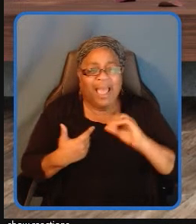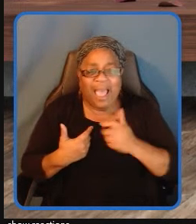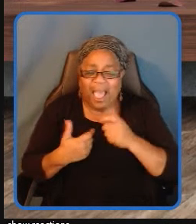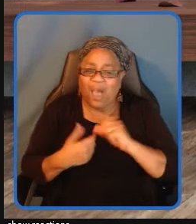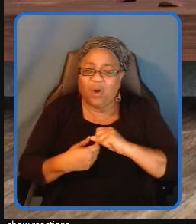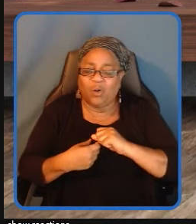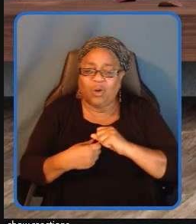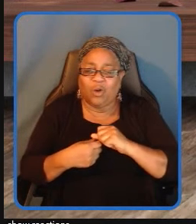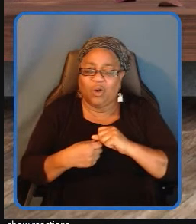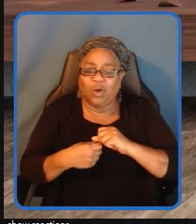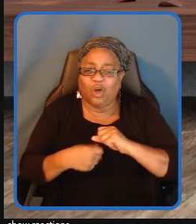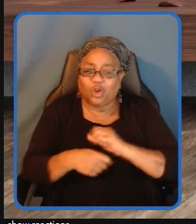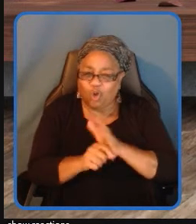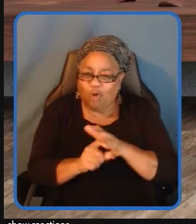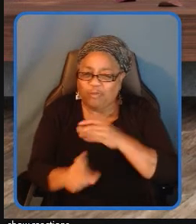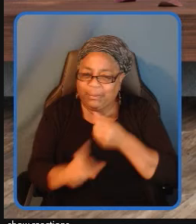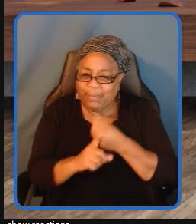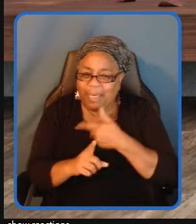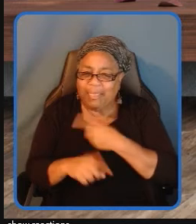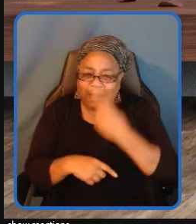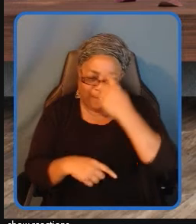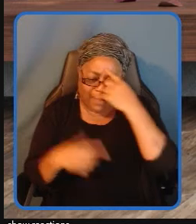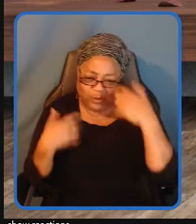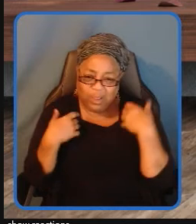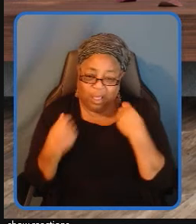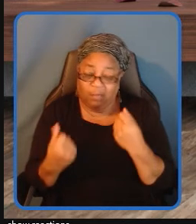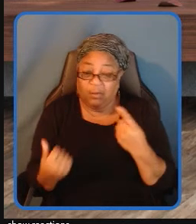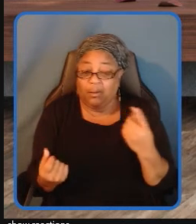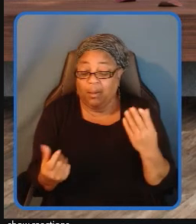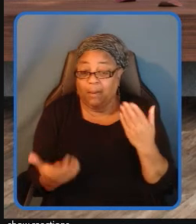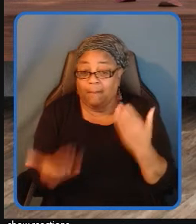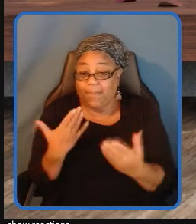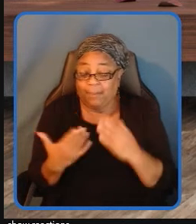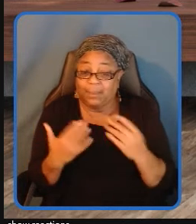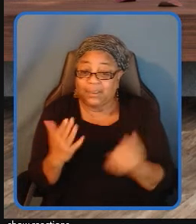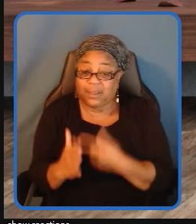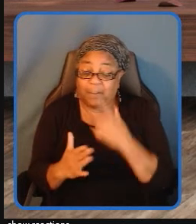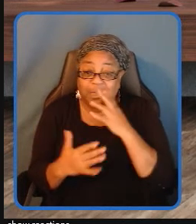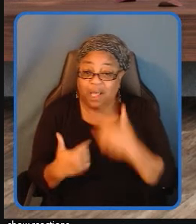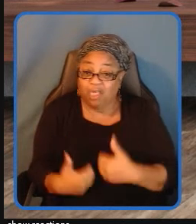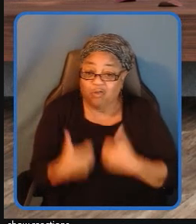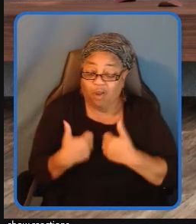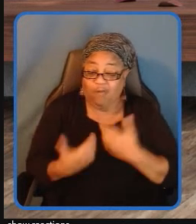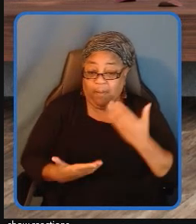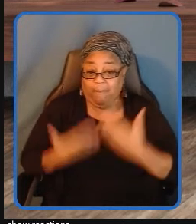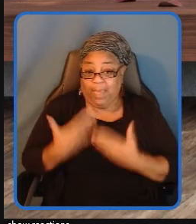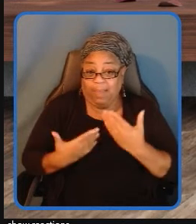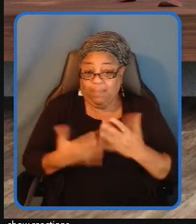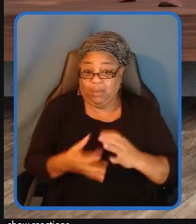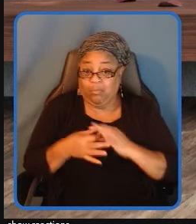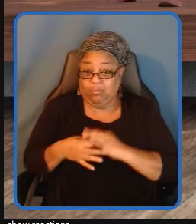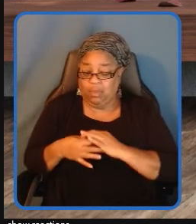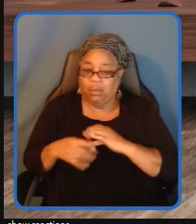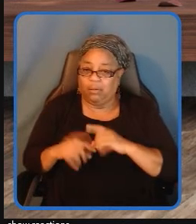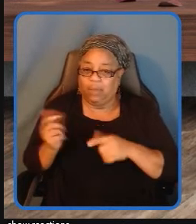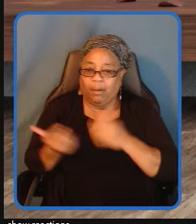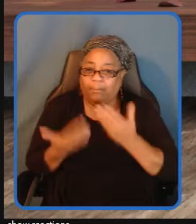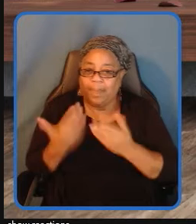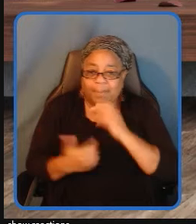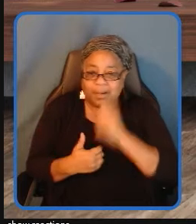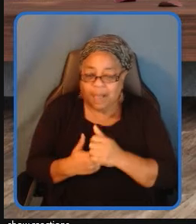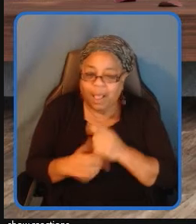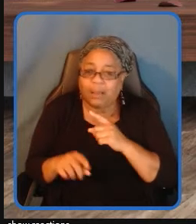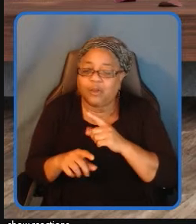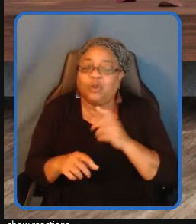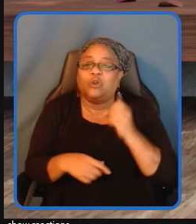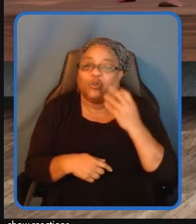impacted their mental health. Someone might be thriving, not thriving. It may be about you, but it may not. but you won't know that unless you're actually asking that question.